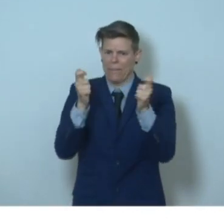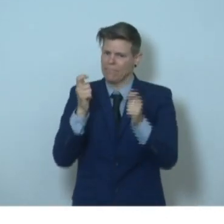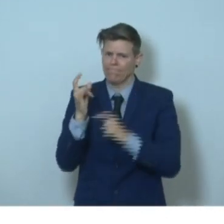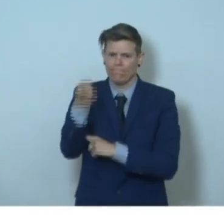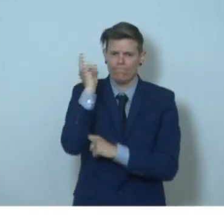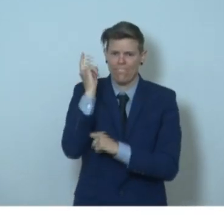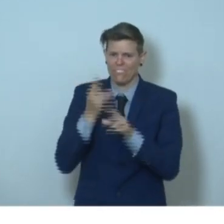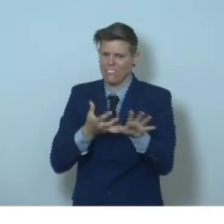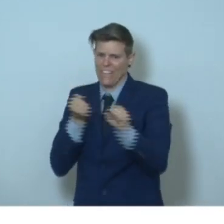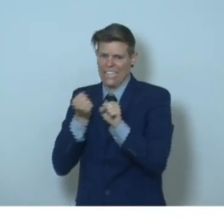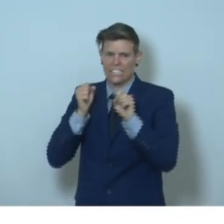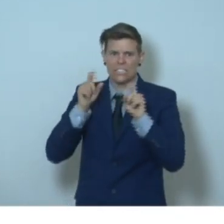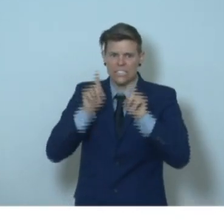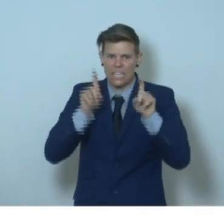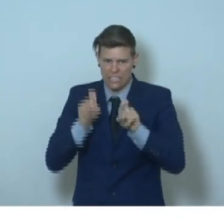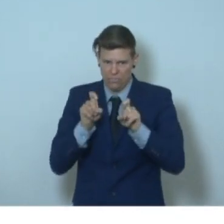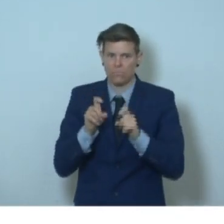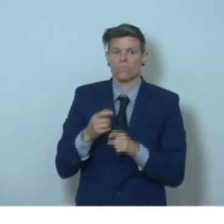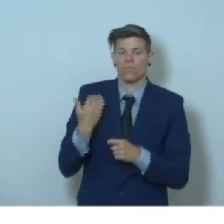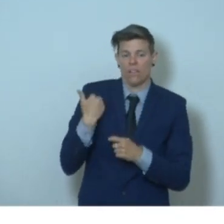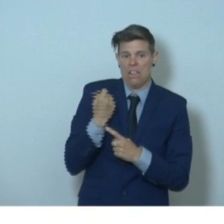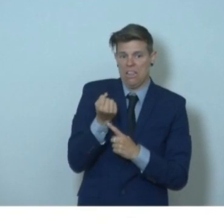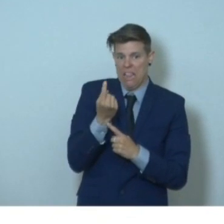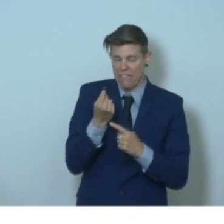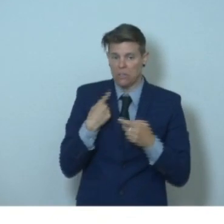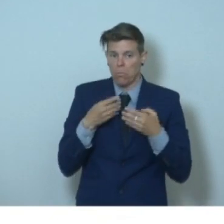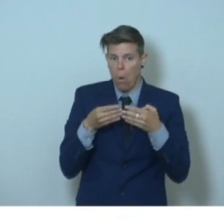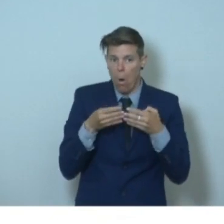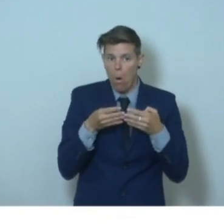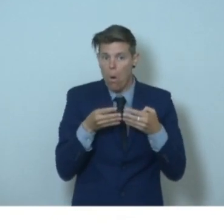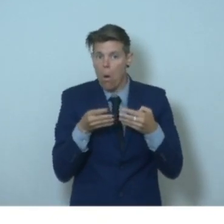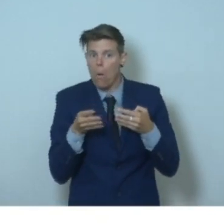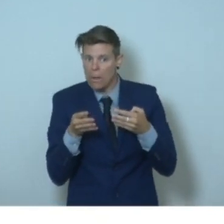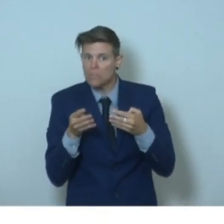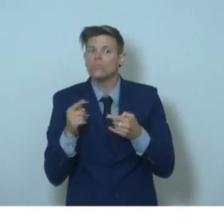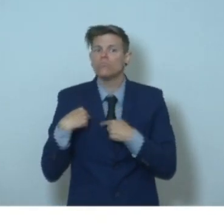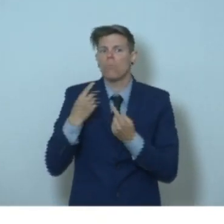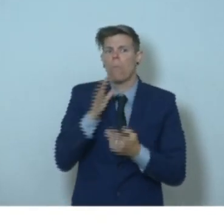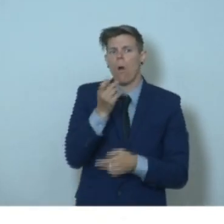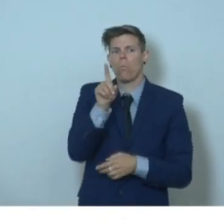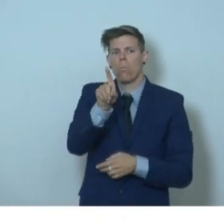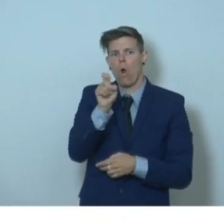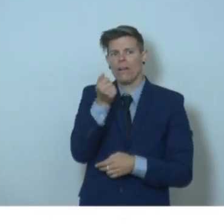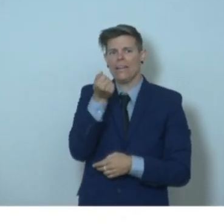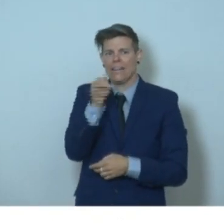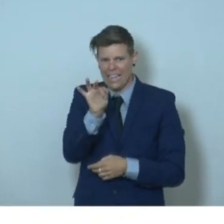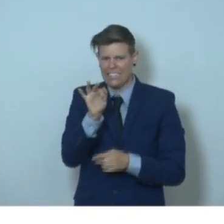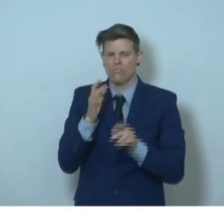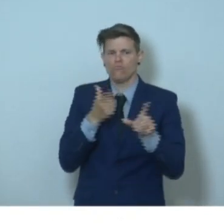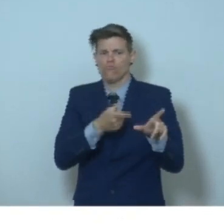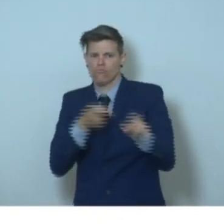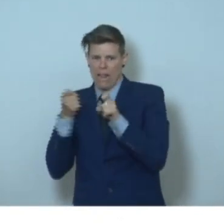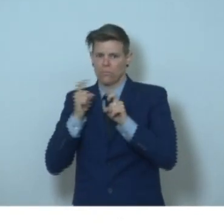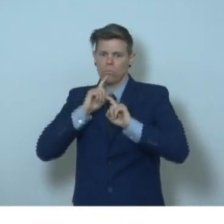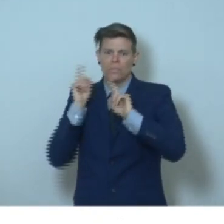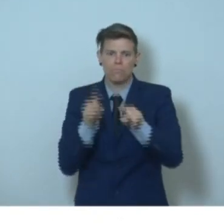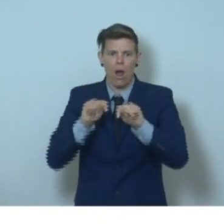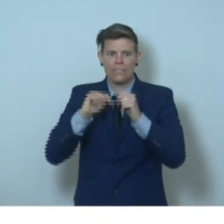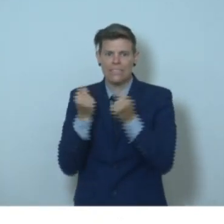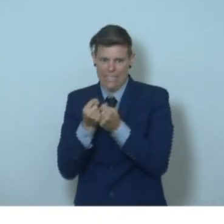May 11th when the state began to open up. Since then, we've had 119 rapid responses in 27